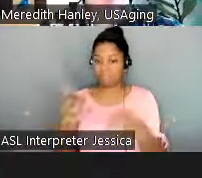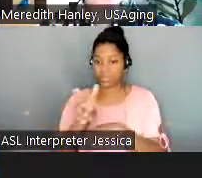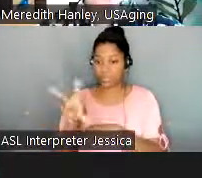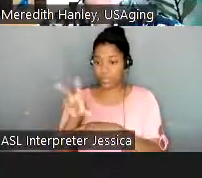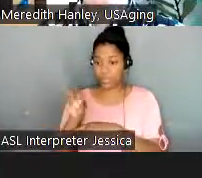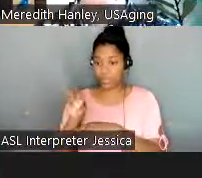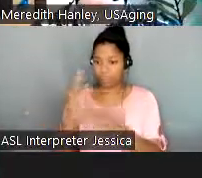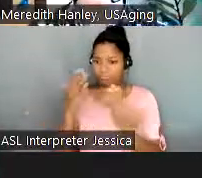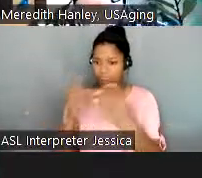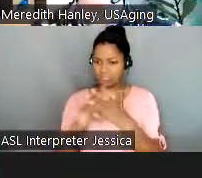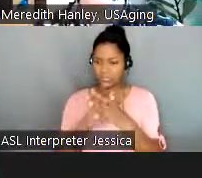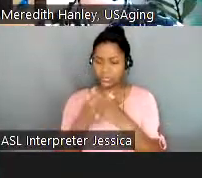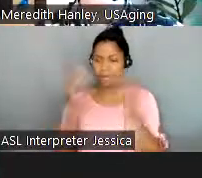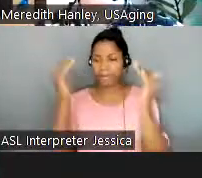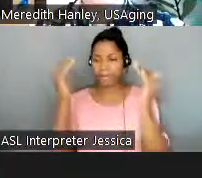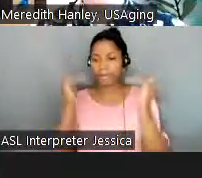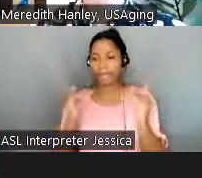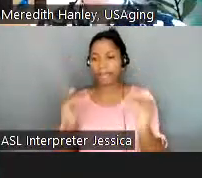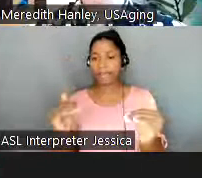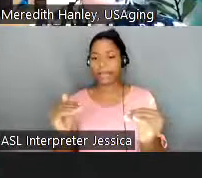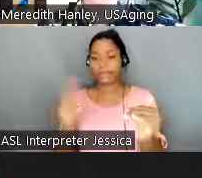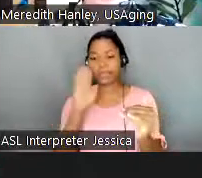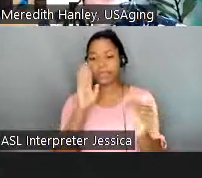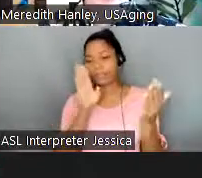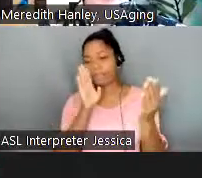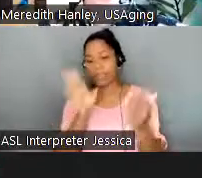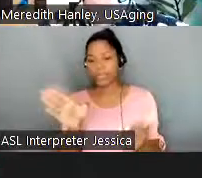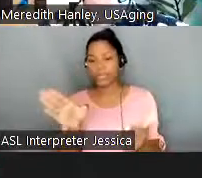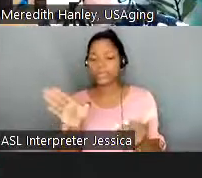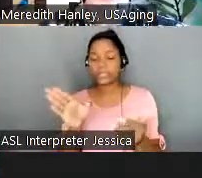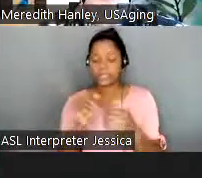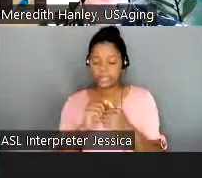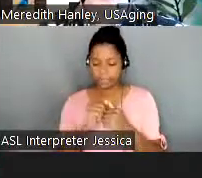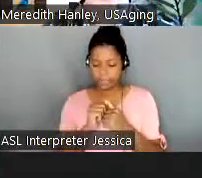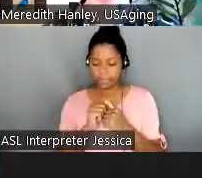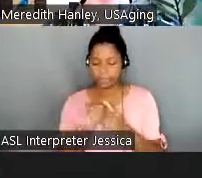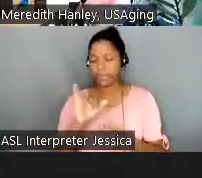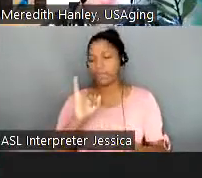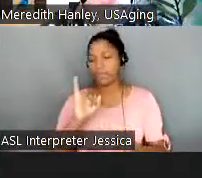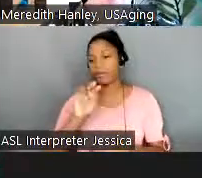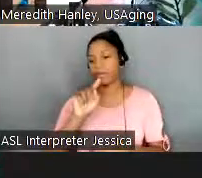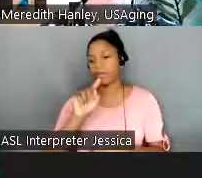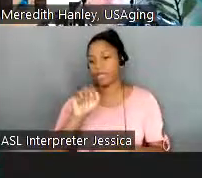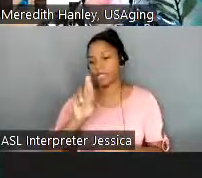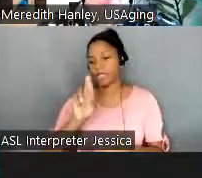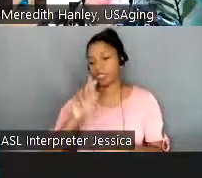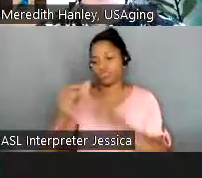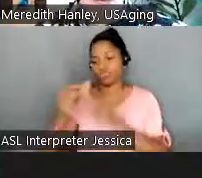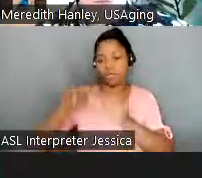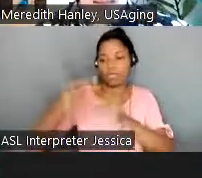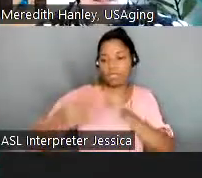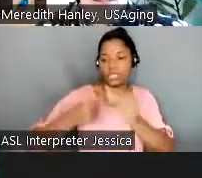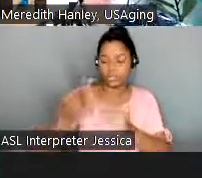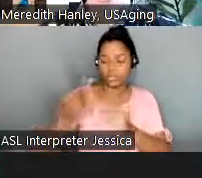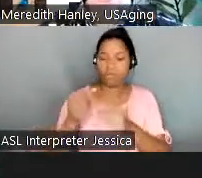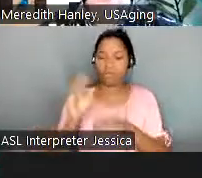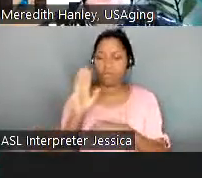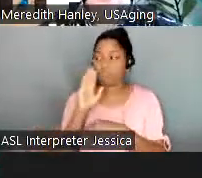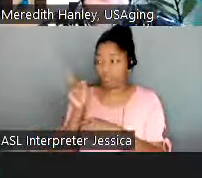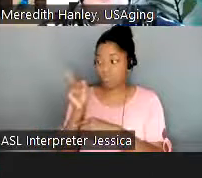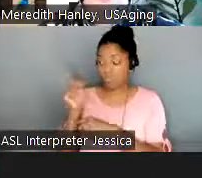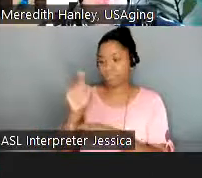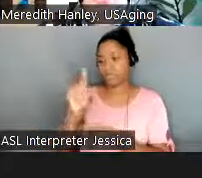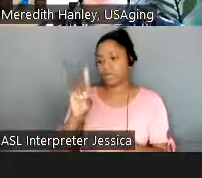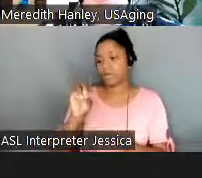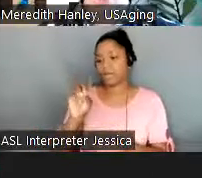Our next section of the agenda will focus on intergenerational engagement. We'll first hear from Donna Butts, who has served